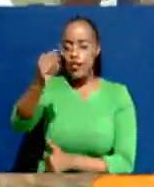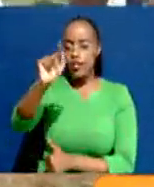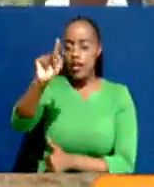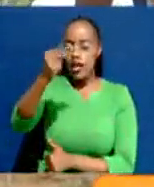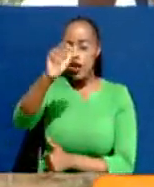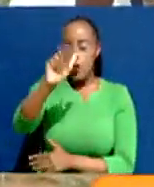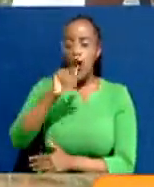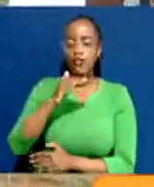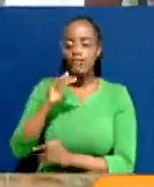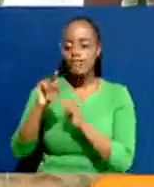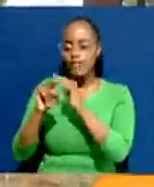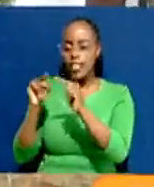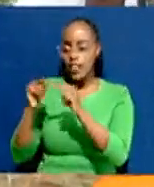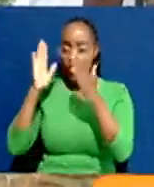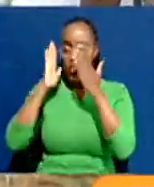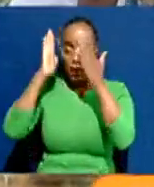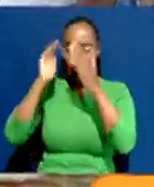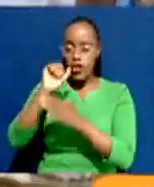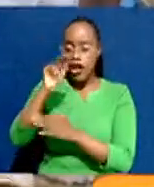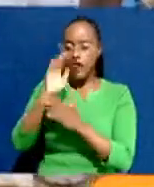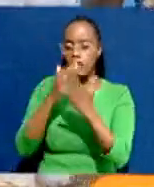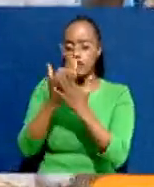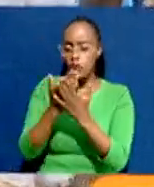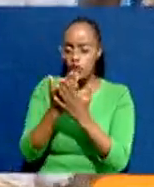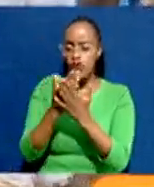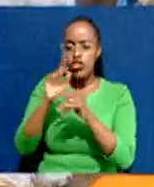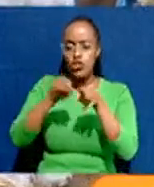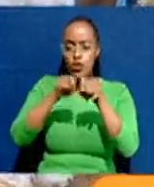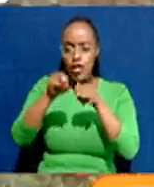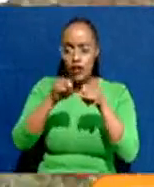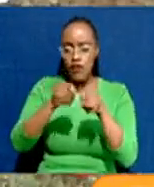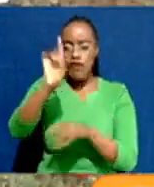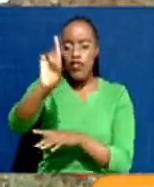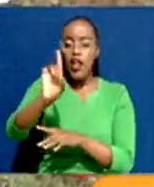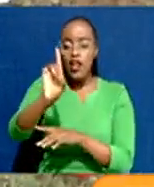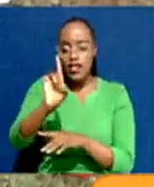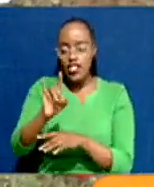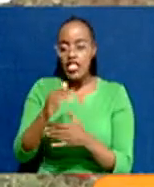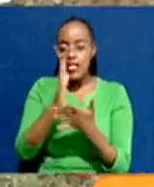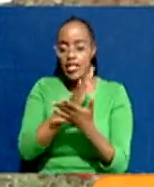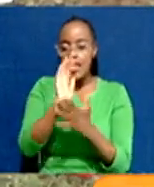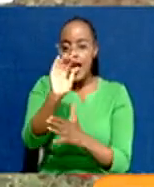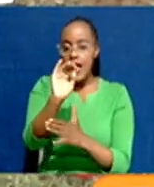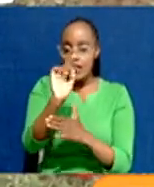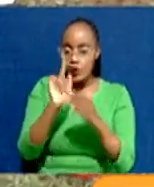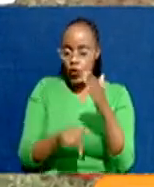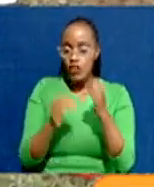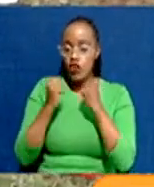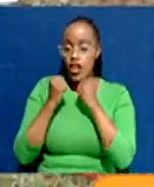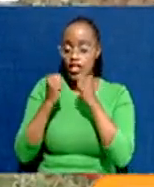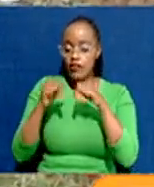killings, the Anglican Church bishops opposed proposals for government regulation of the religious sector, calling instead for a